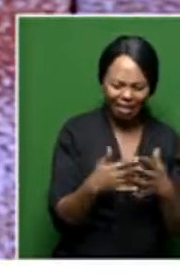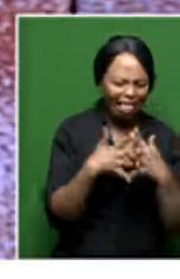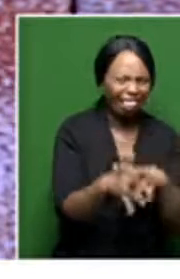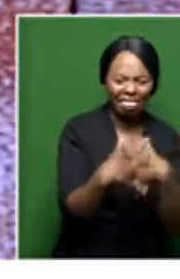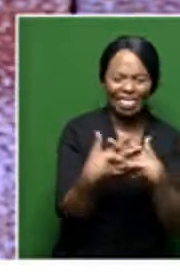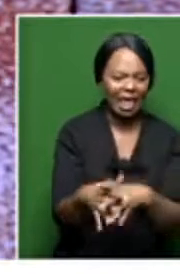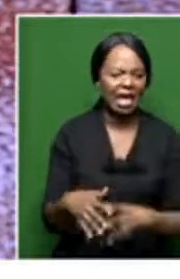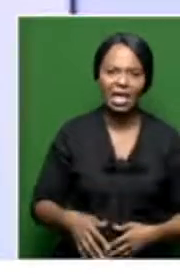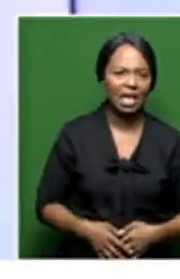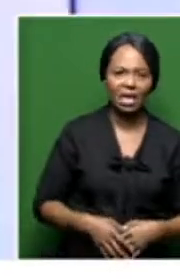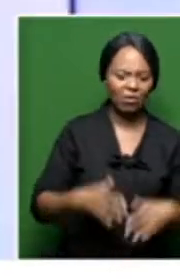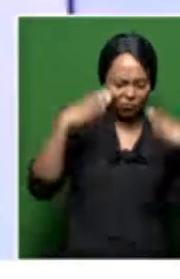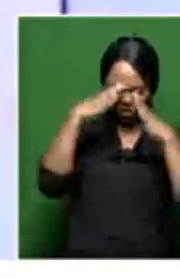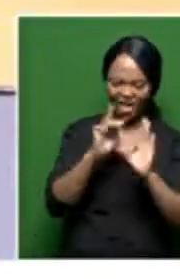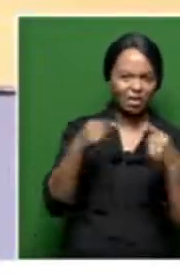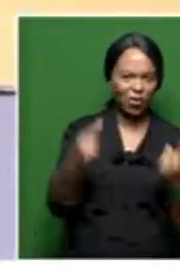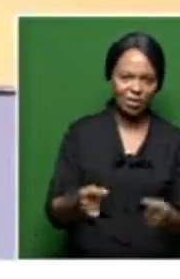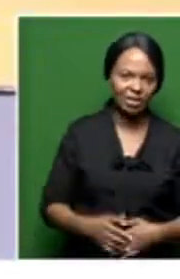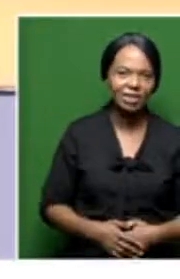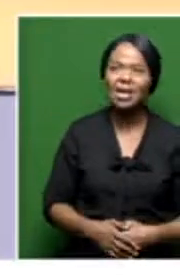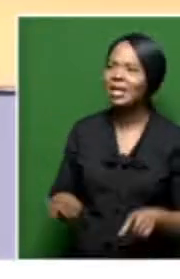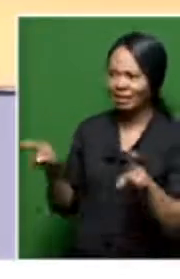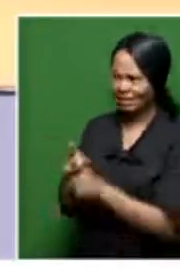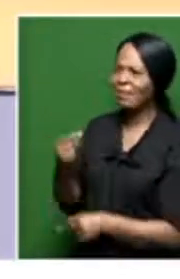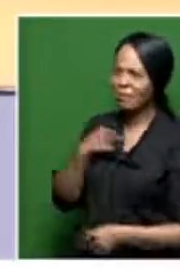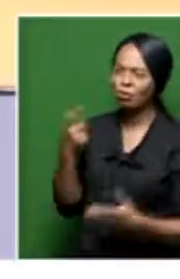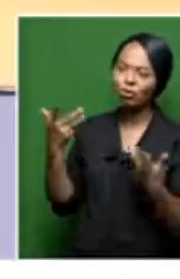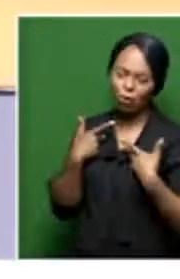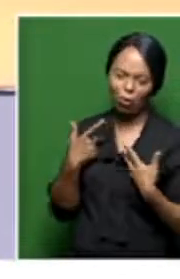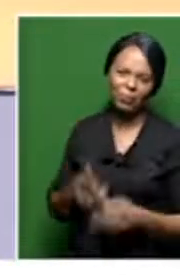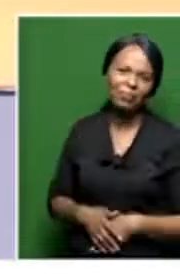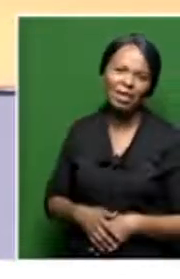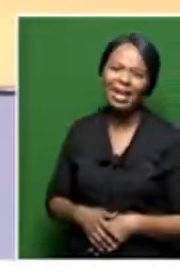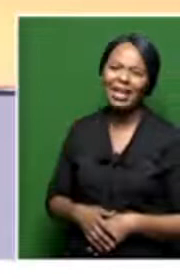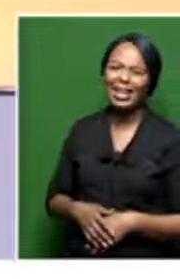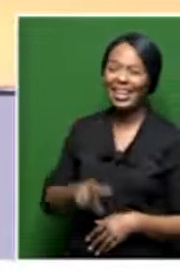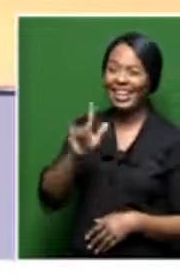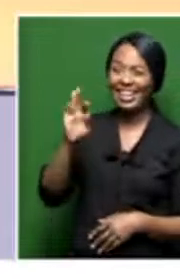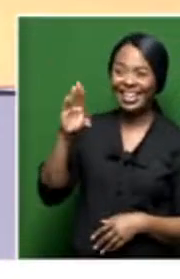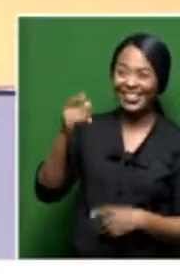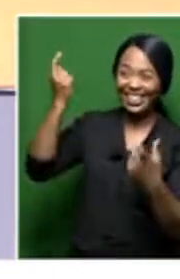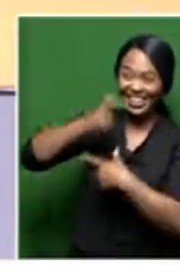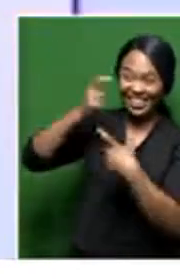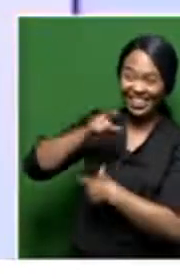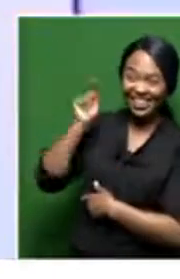mind. I actually, that's me. I really struggle with that, and I see Lebo is laughing at